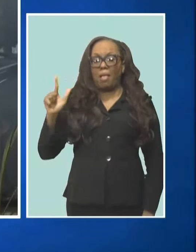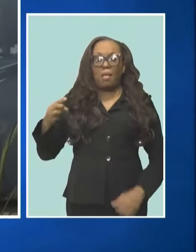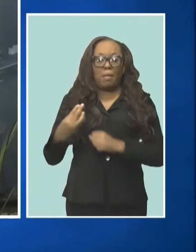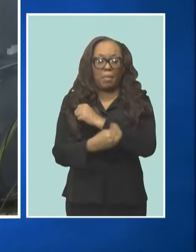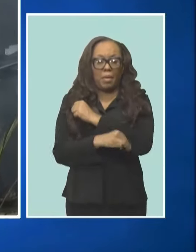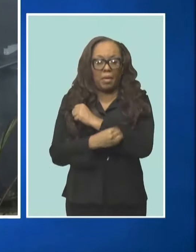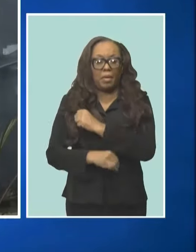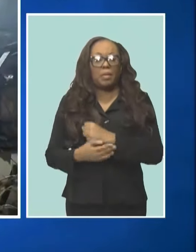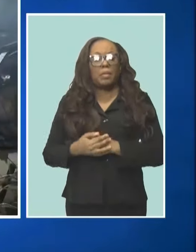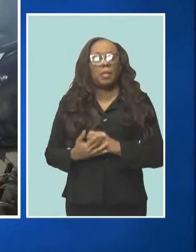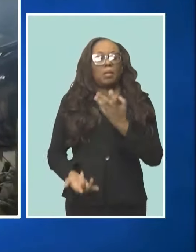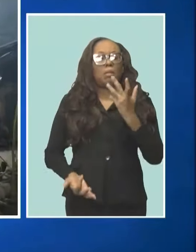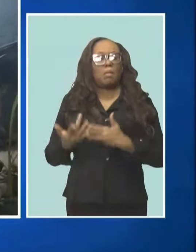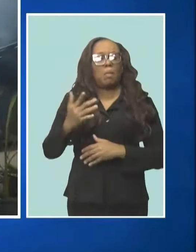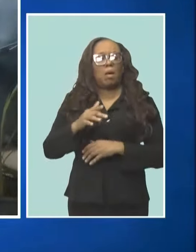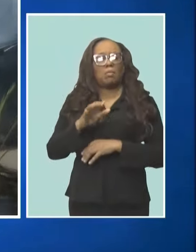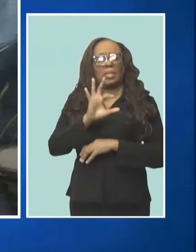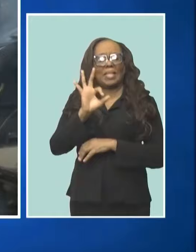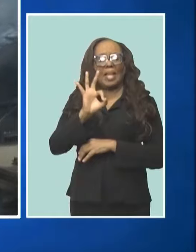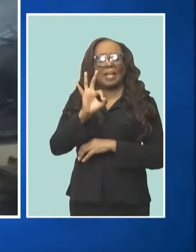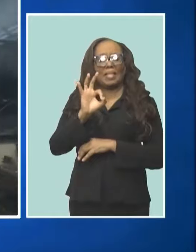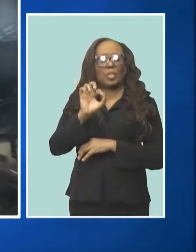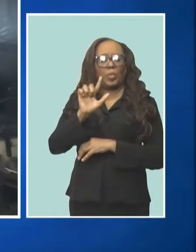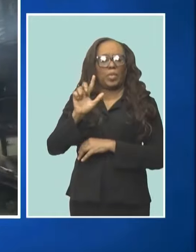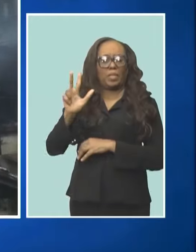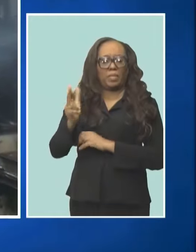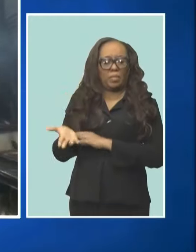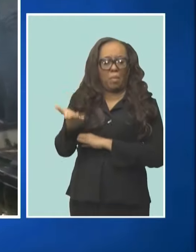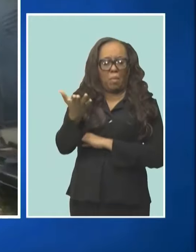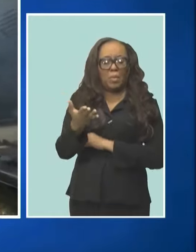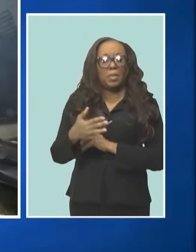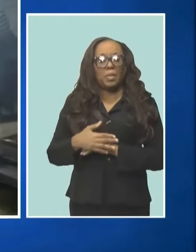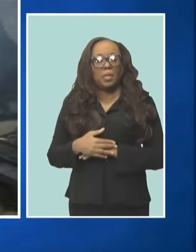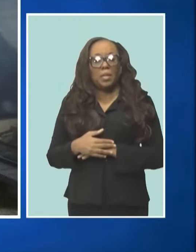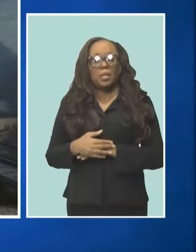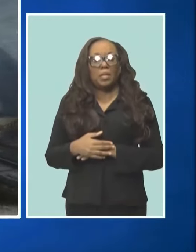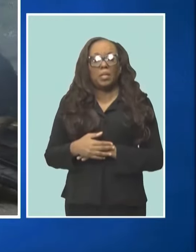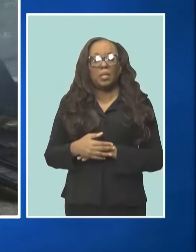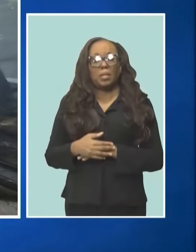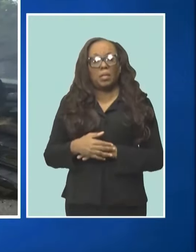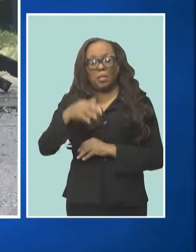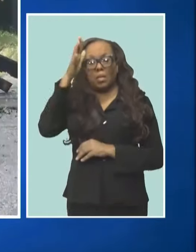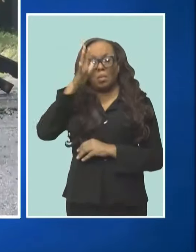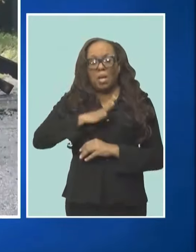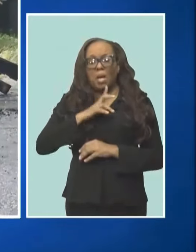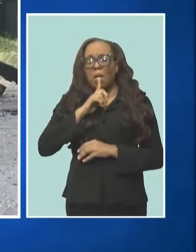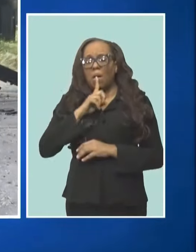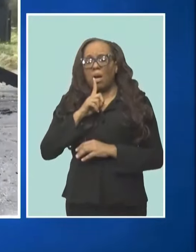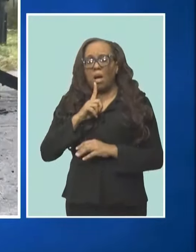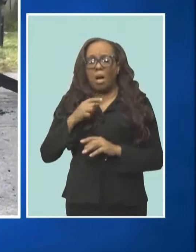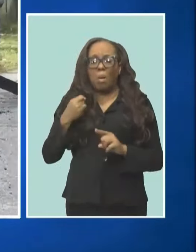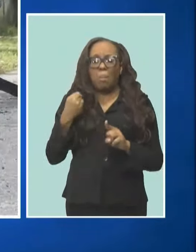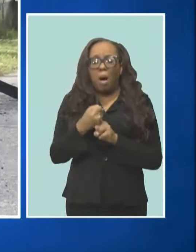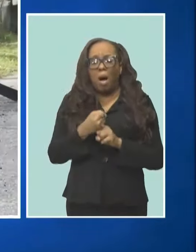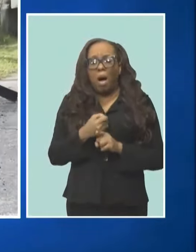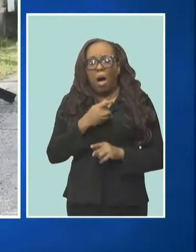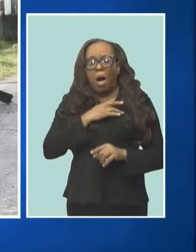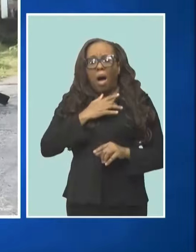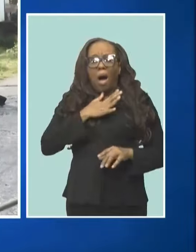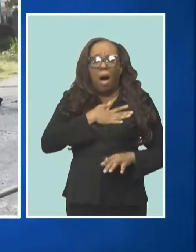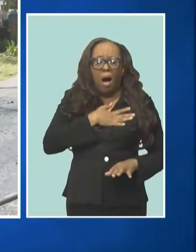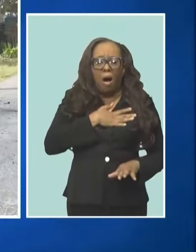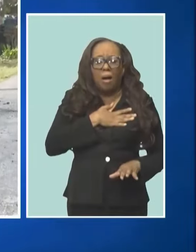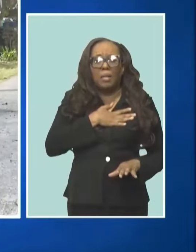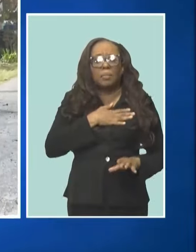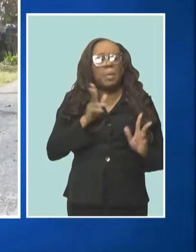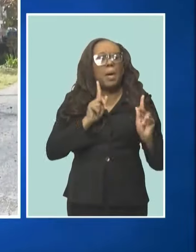9:23 a.m. The incident left homeowner Elson Dowell distraught, and he had to be assisted by residents and fire service personnel at